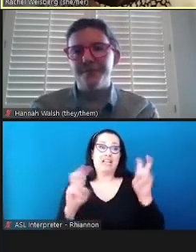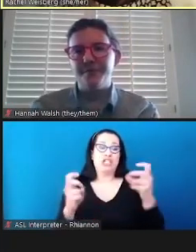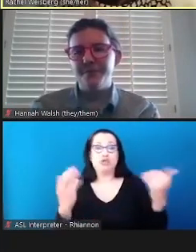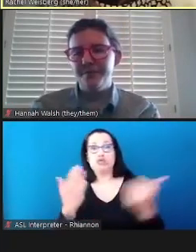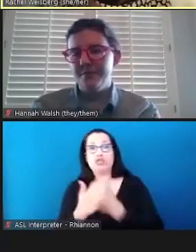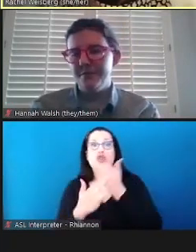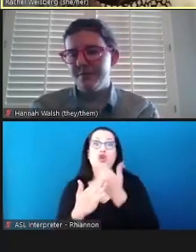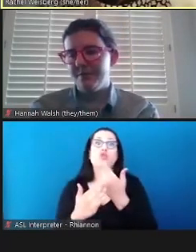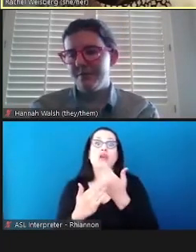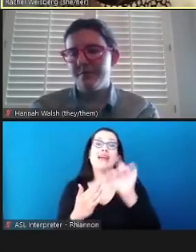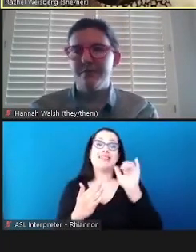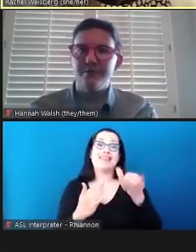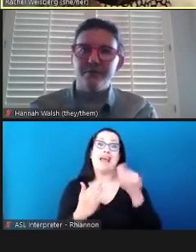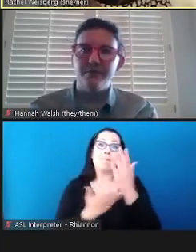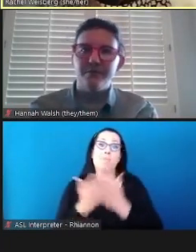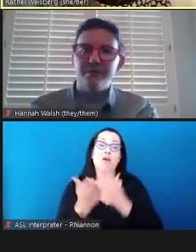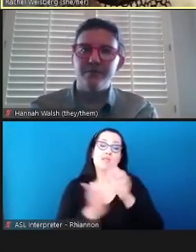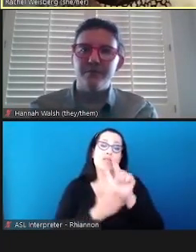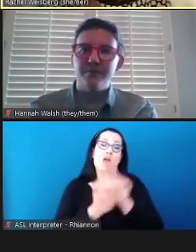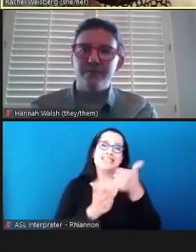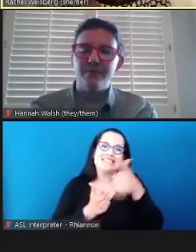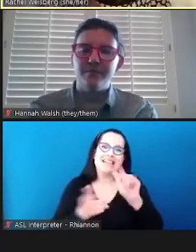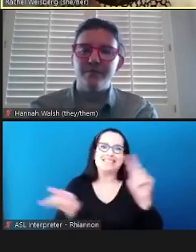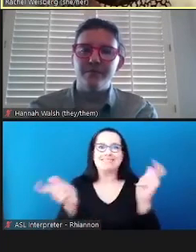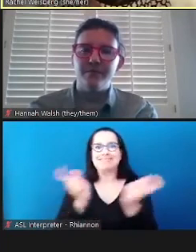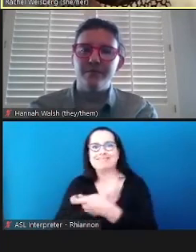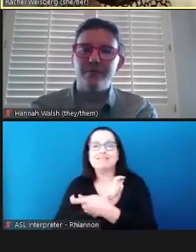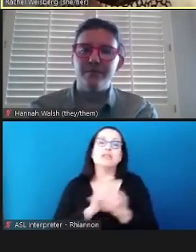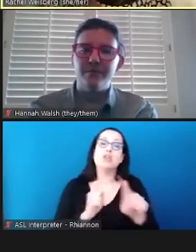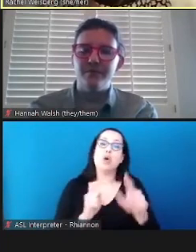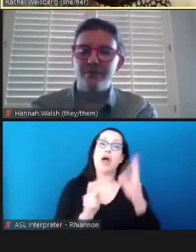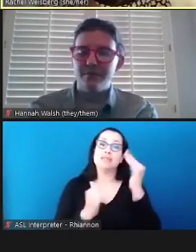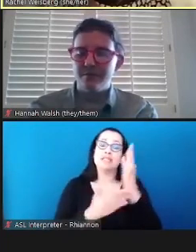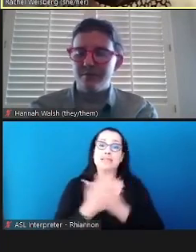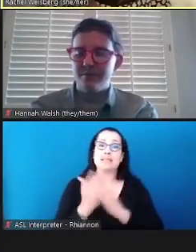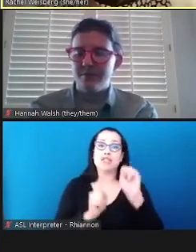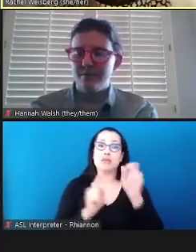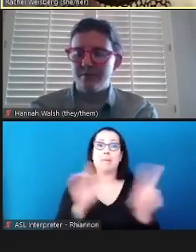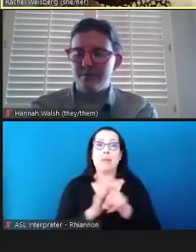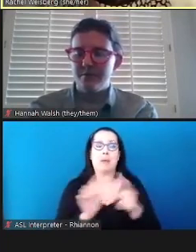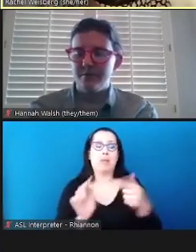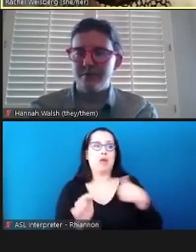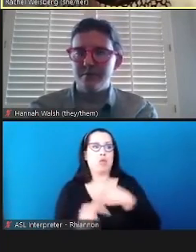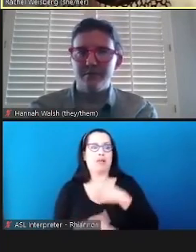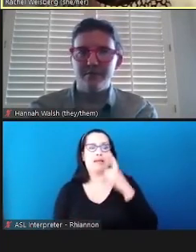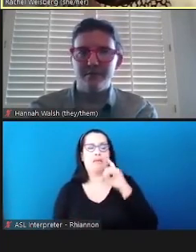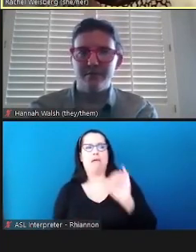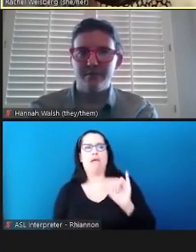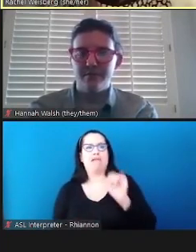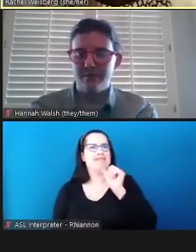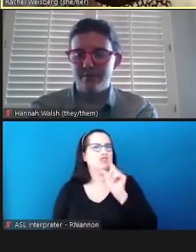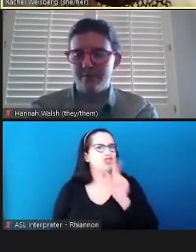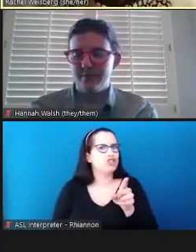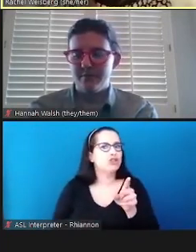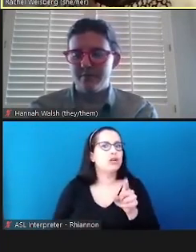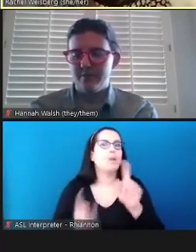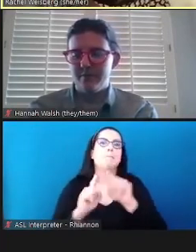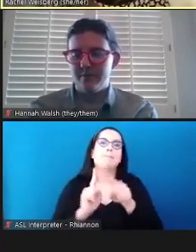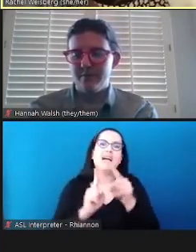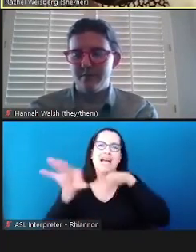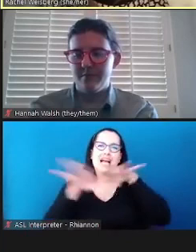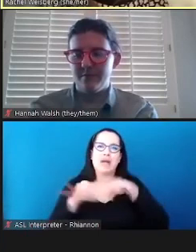law. And so I expect that there may be situations that come up where the answer is we're not sure, but here's how we would think through